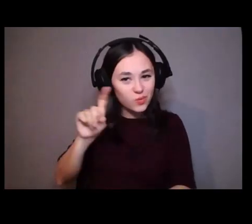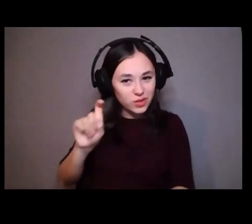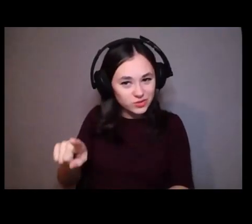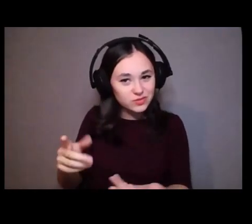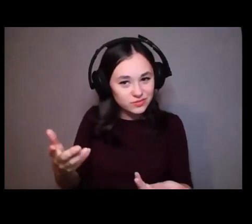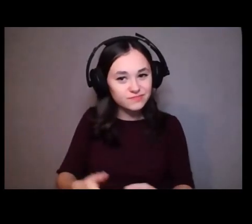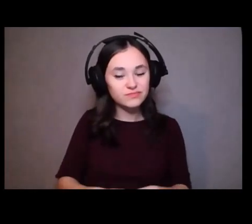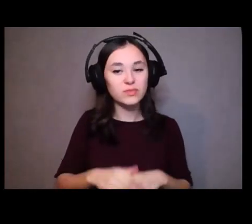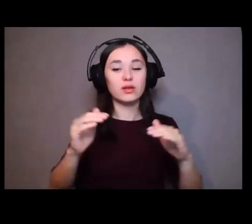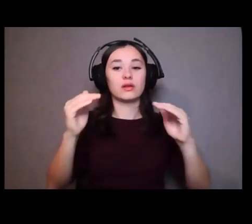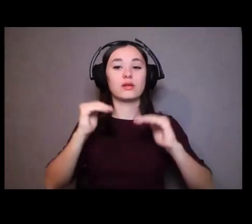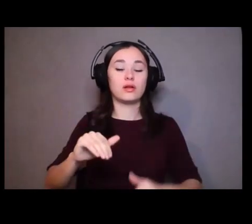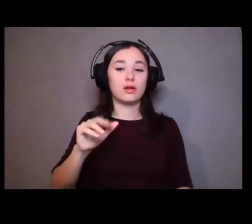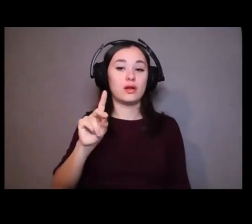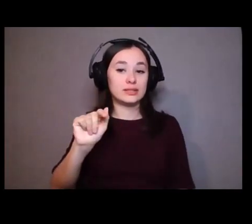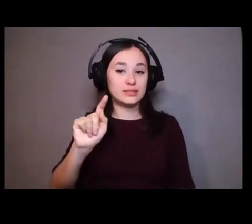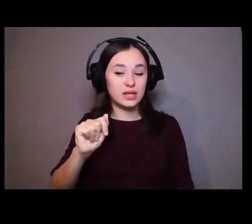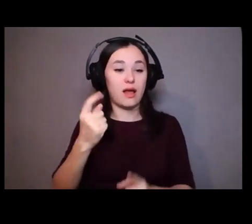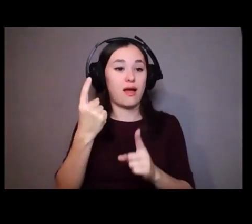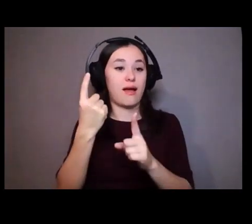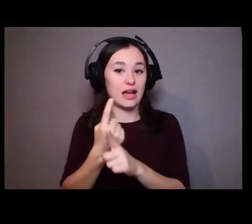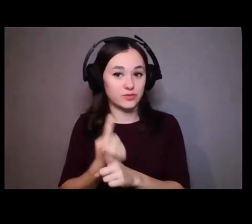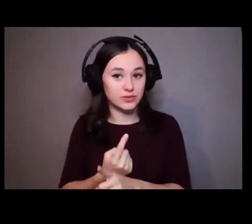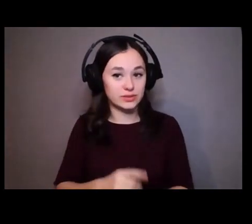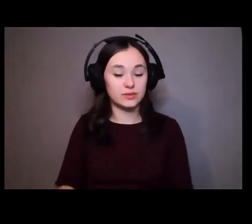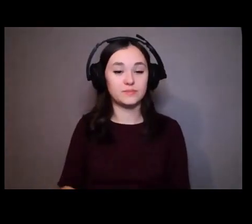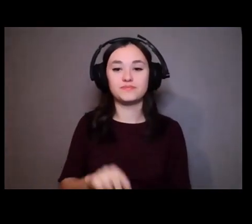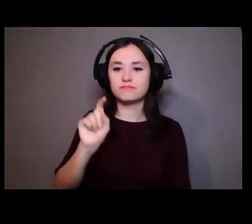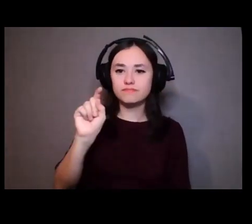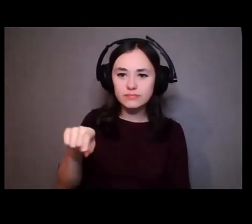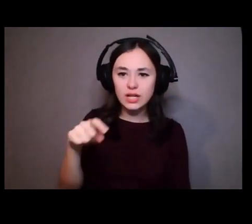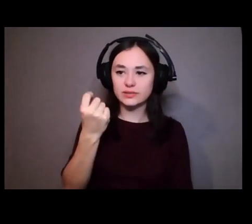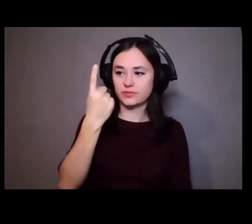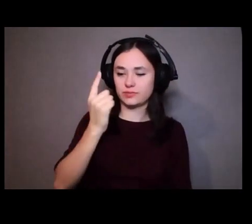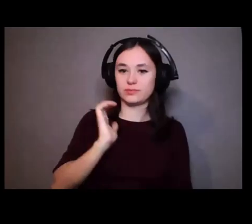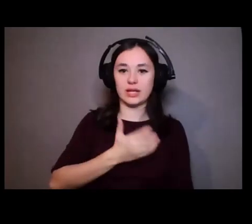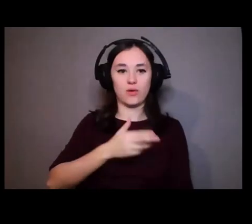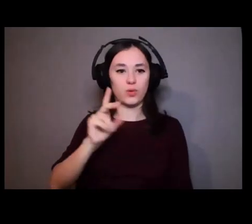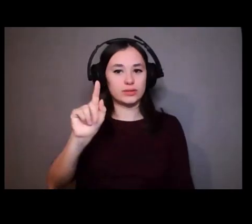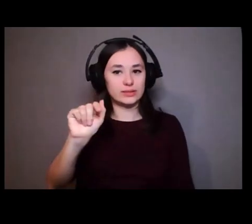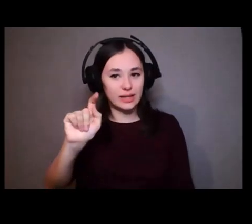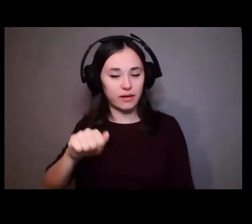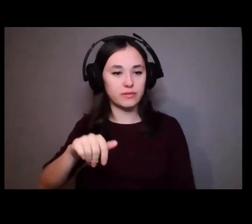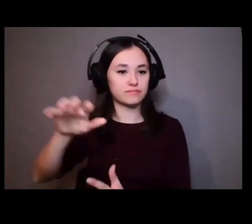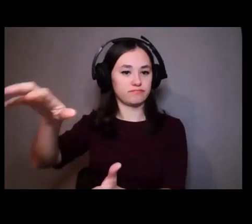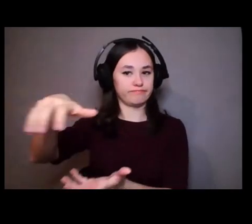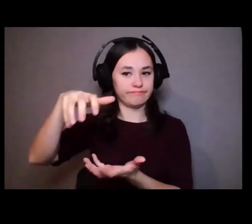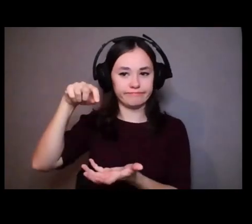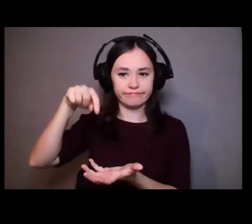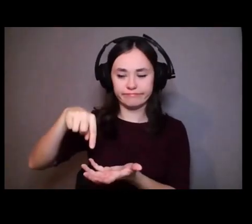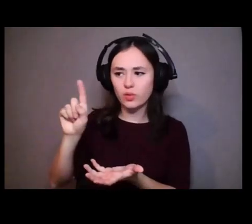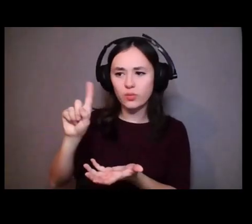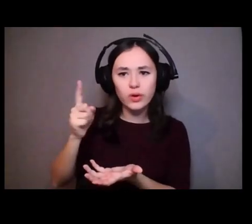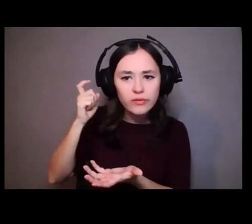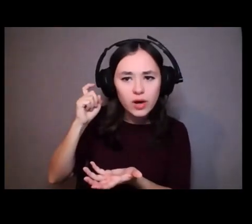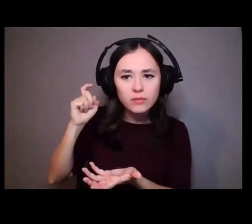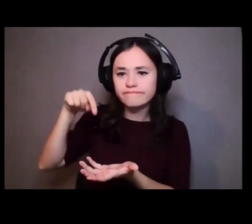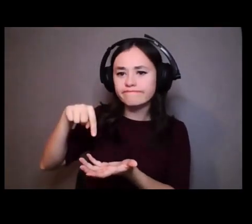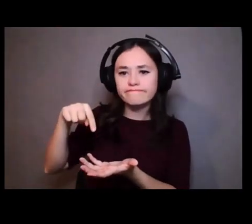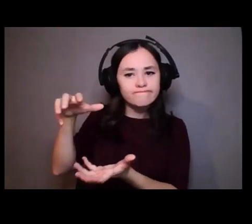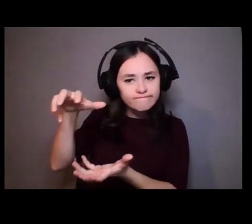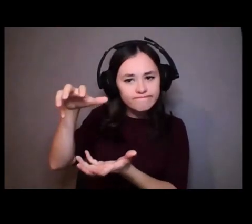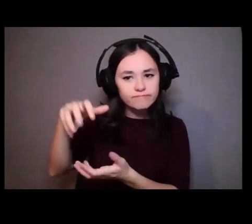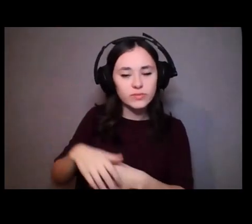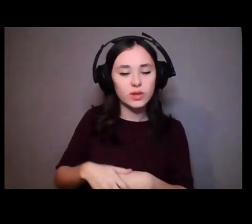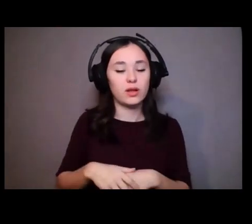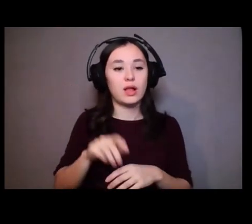Data accuracy, we have to always understand the data, where we're pulling that data from, and verify it to make sure that we are using